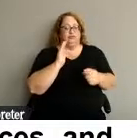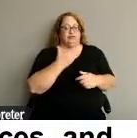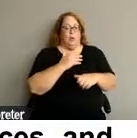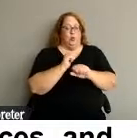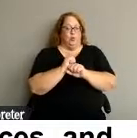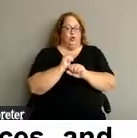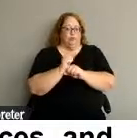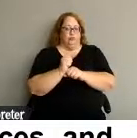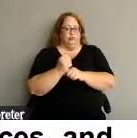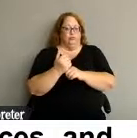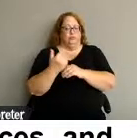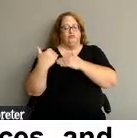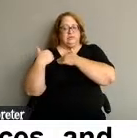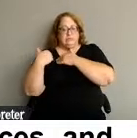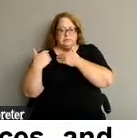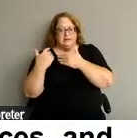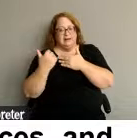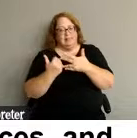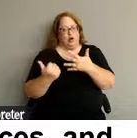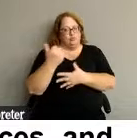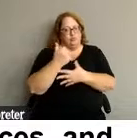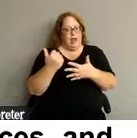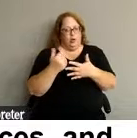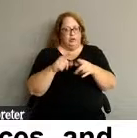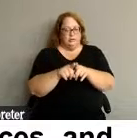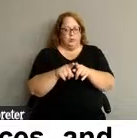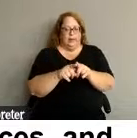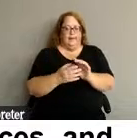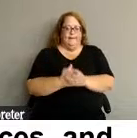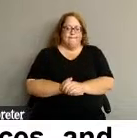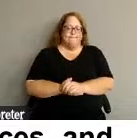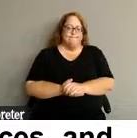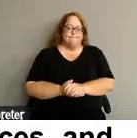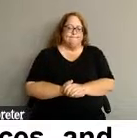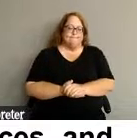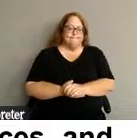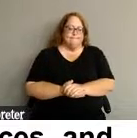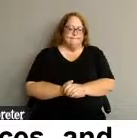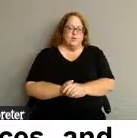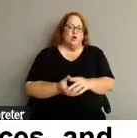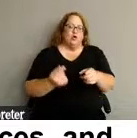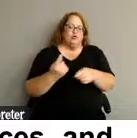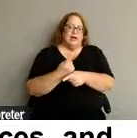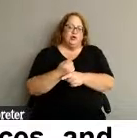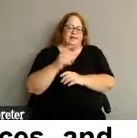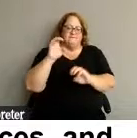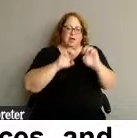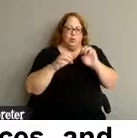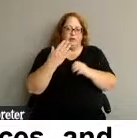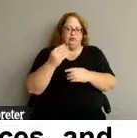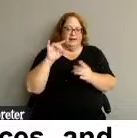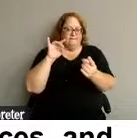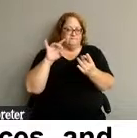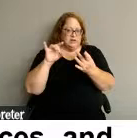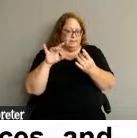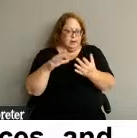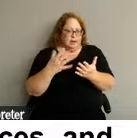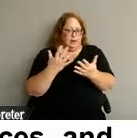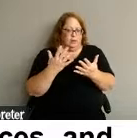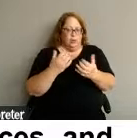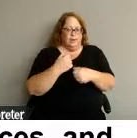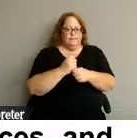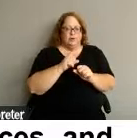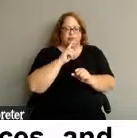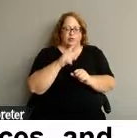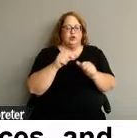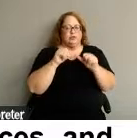work responsibilities that are a priority as well too. Regular evaluation and feedback. We want to ensure that